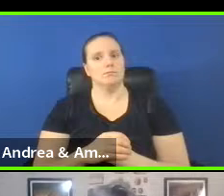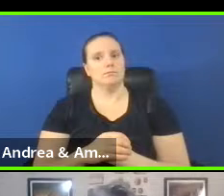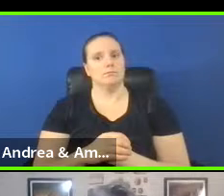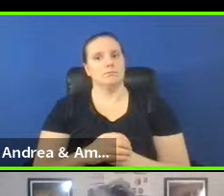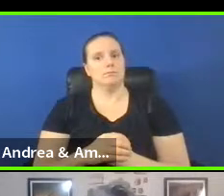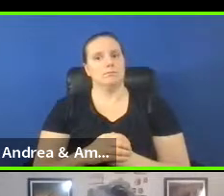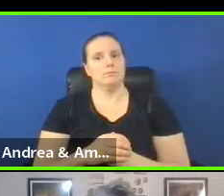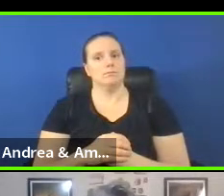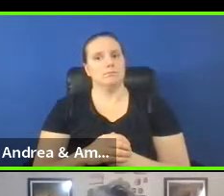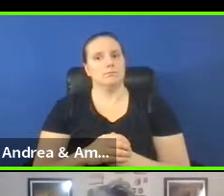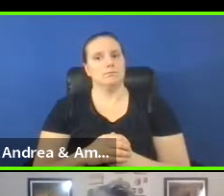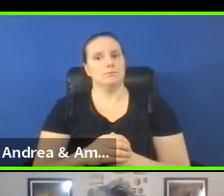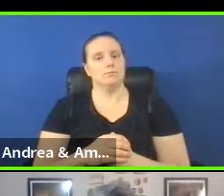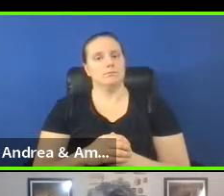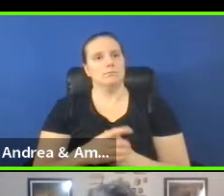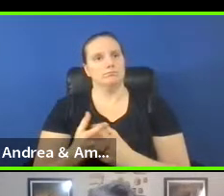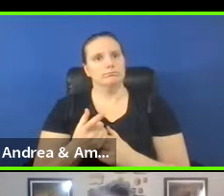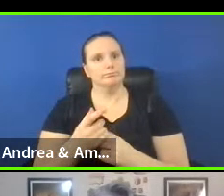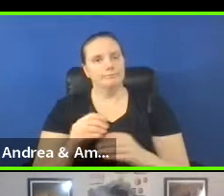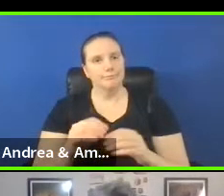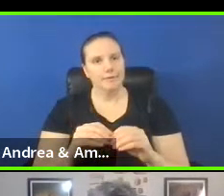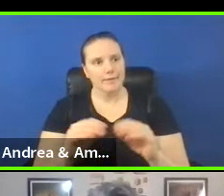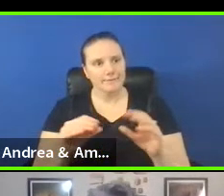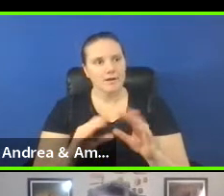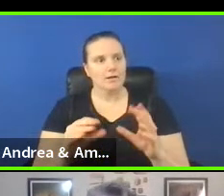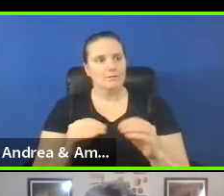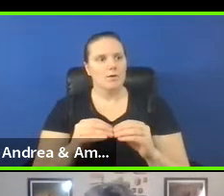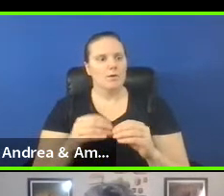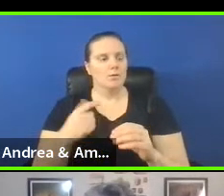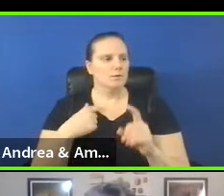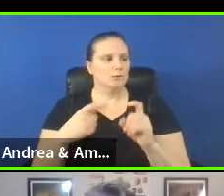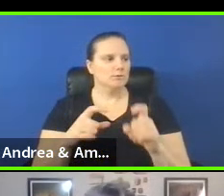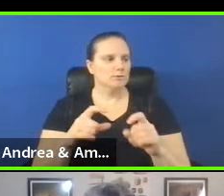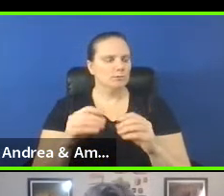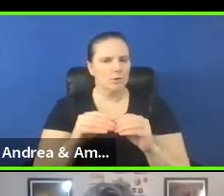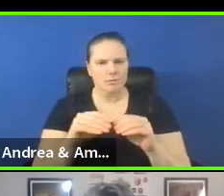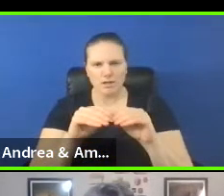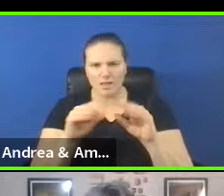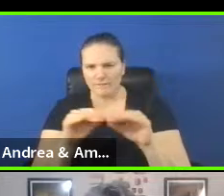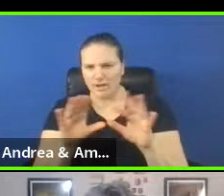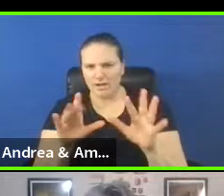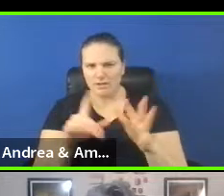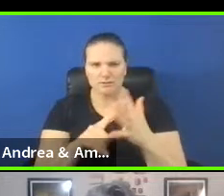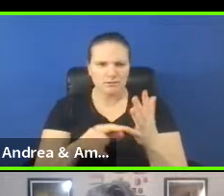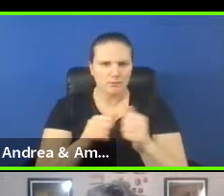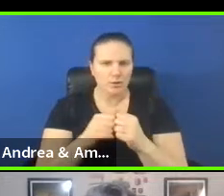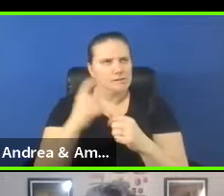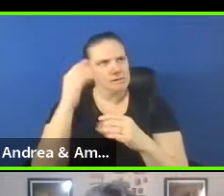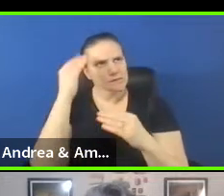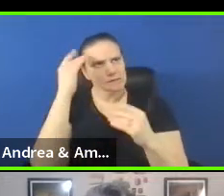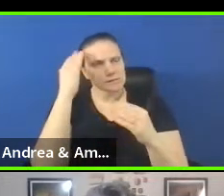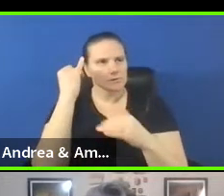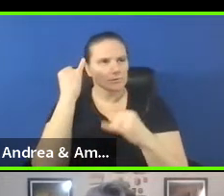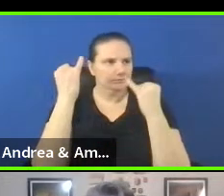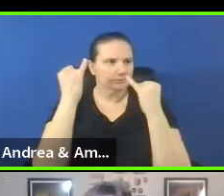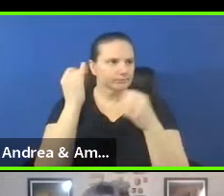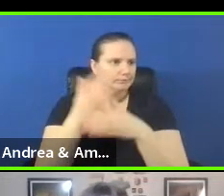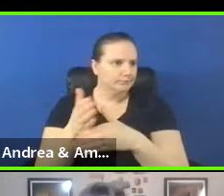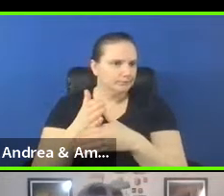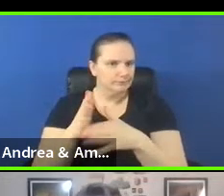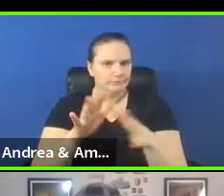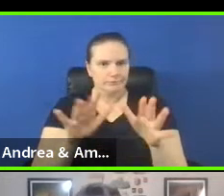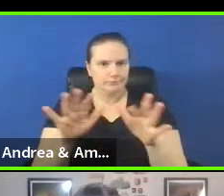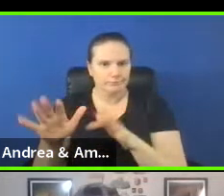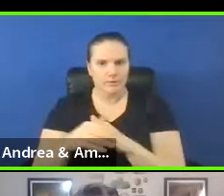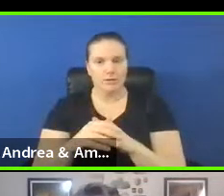seeking to clarify. The more we question, the more we seek to clarify, the more we generate shared understanding.